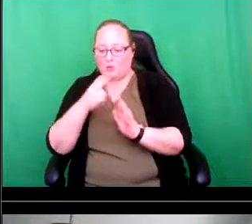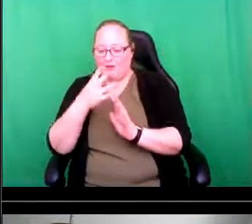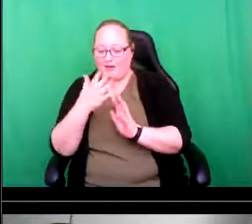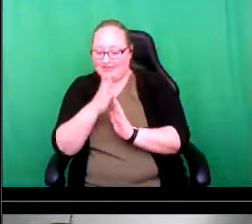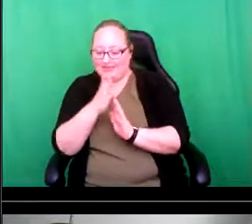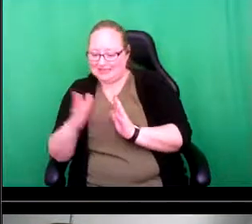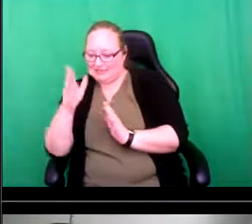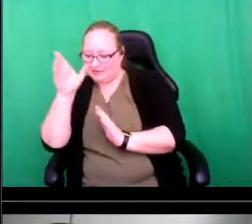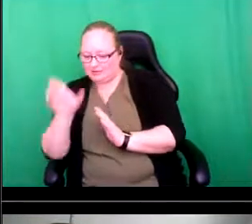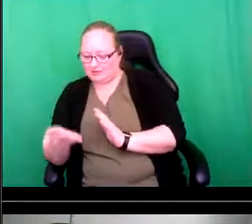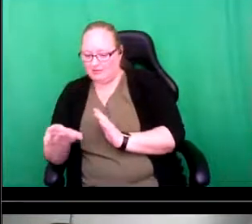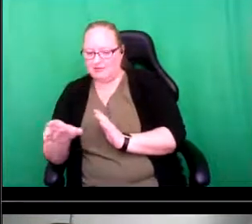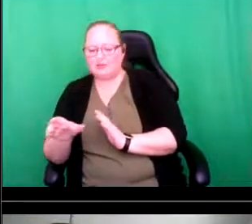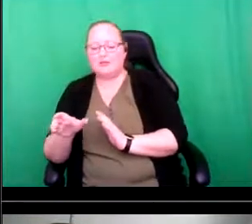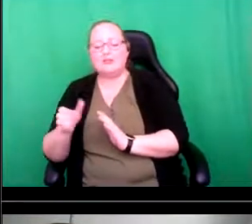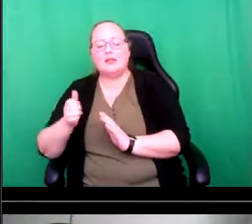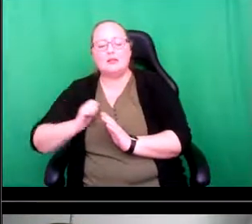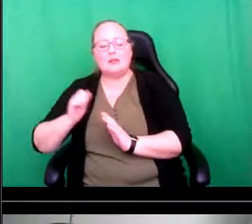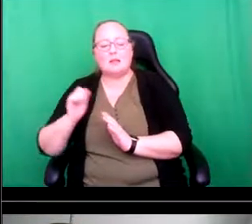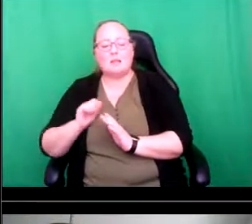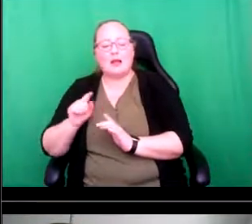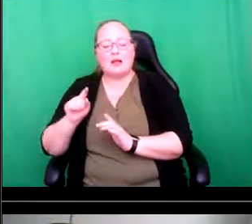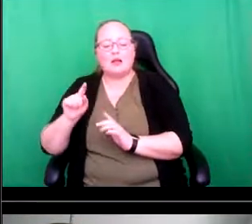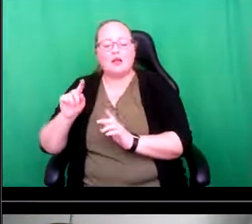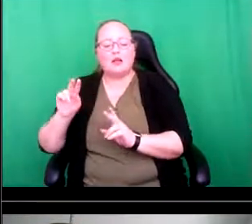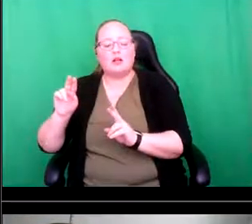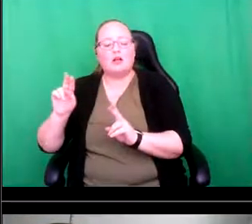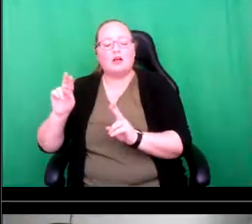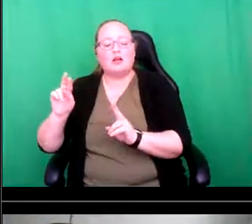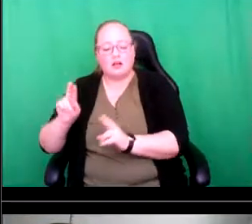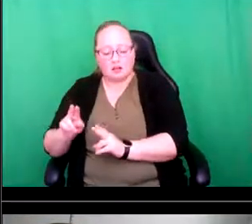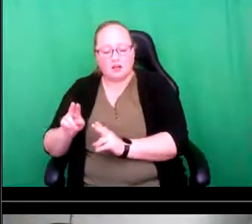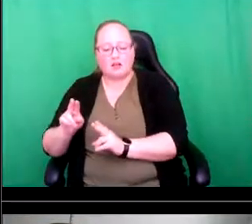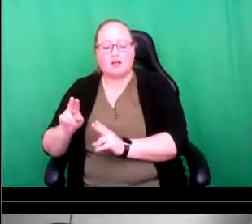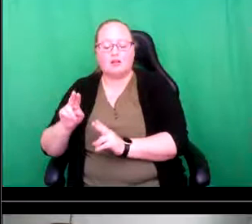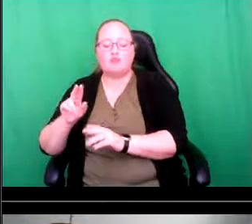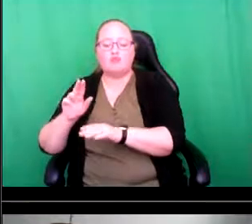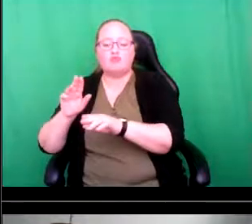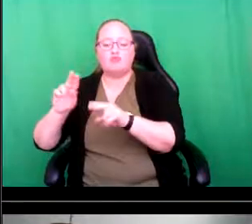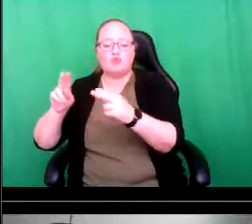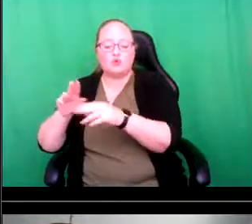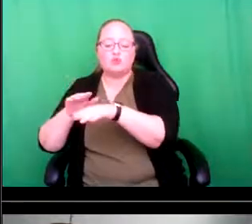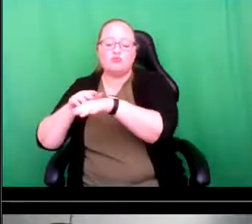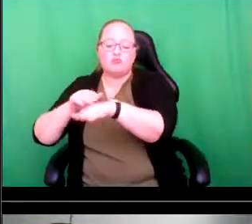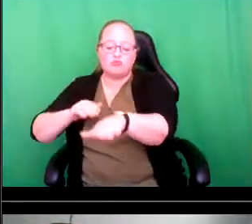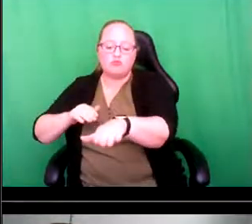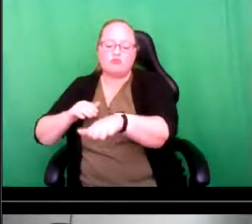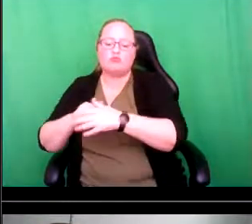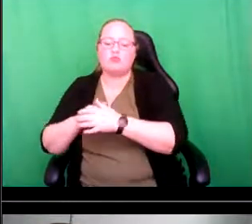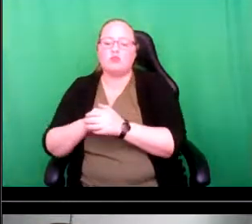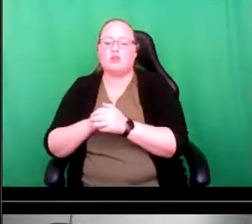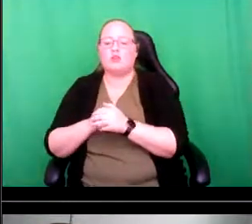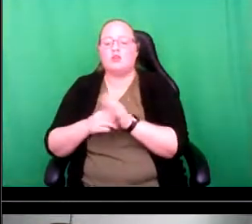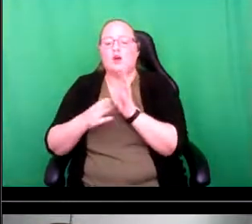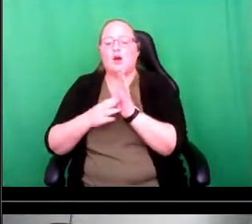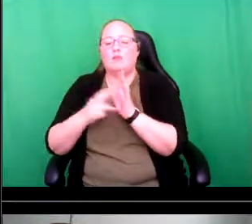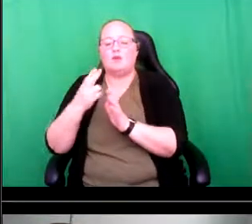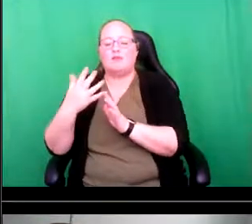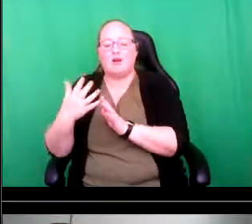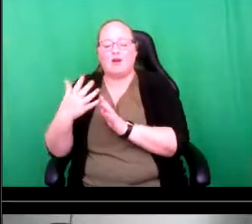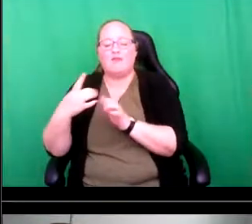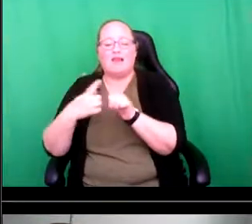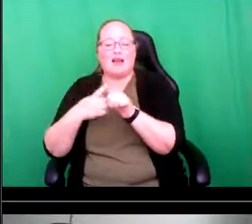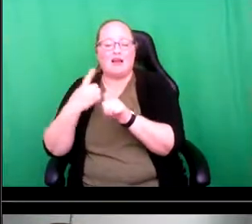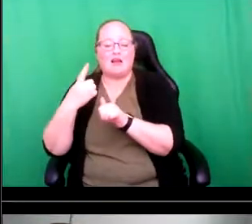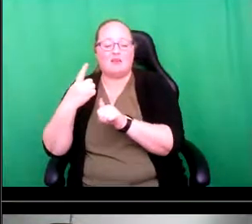using A127. So that's the section between the M25, junction 29 and the A128.